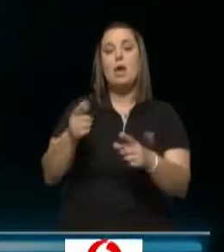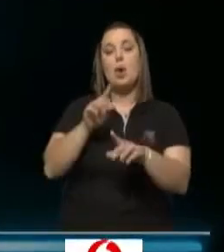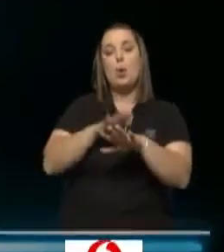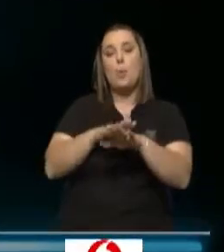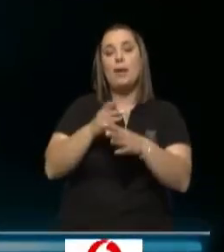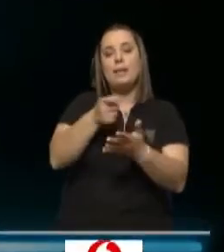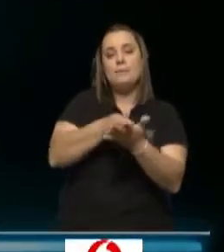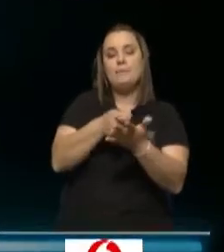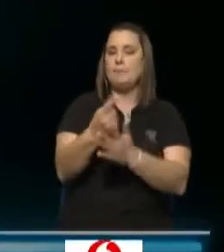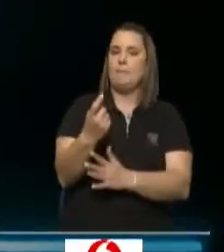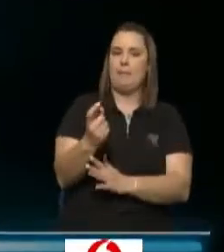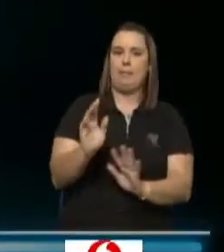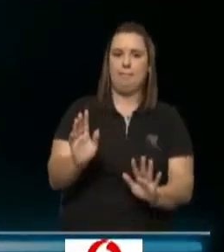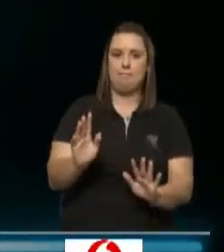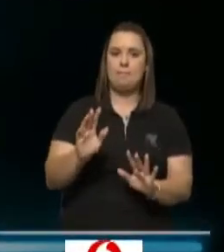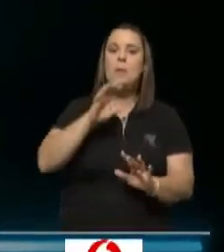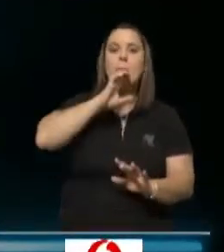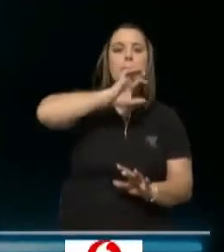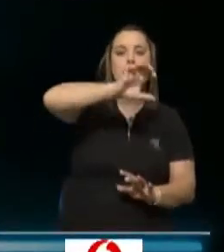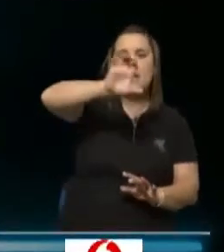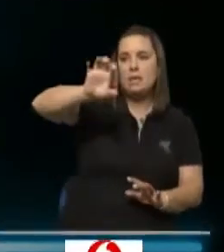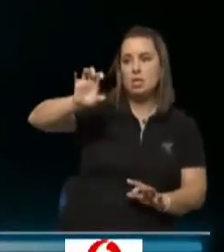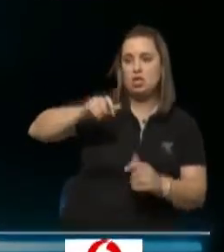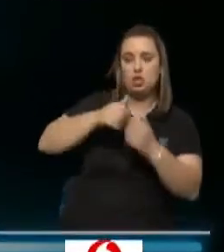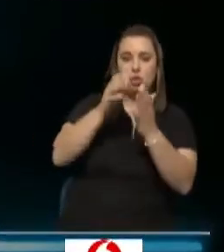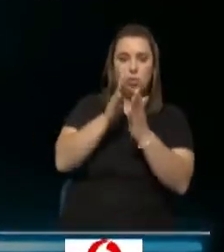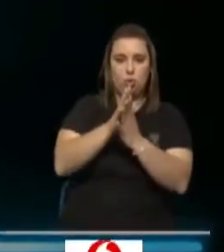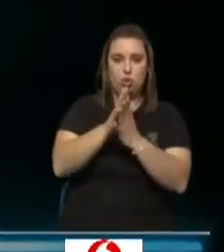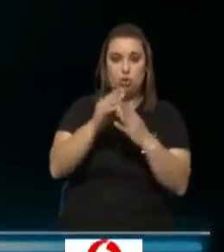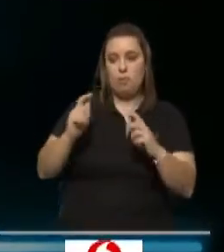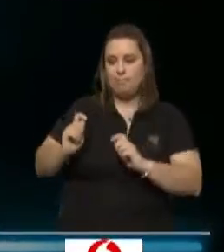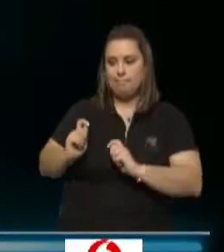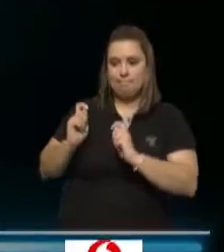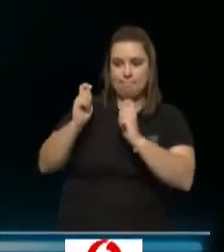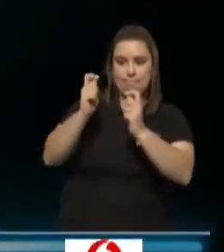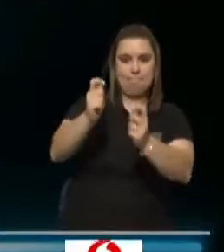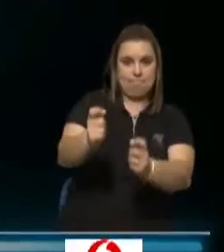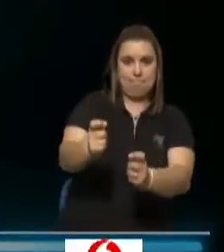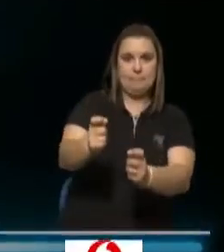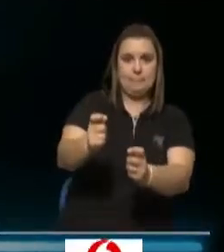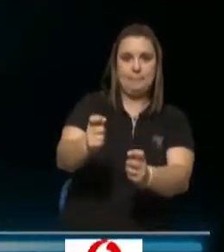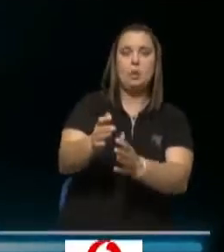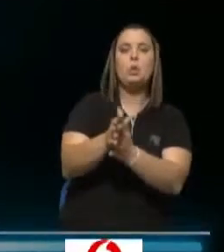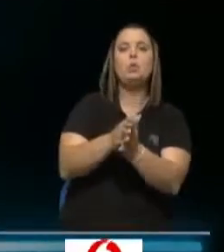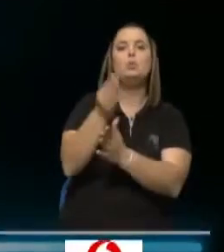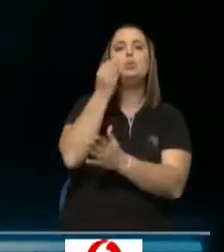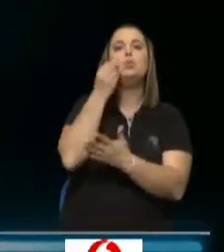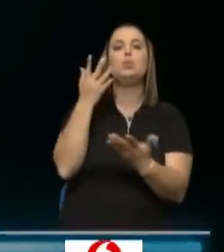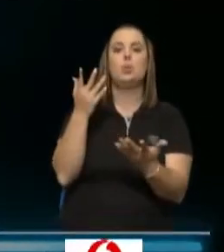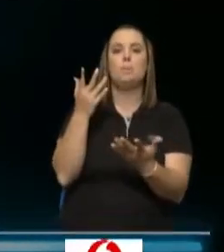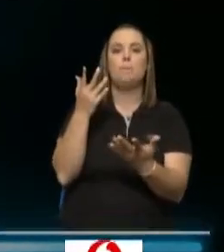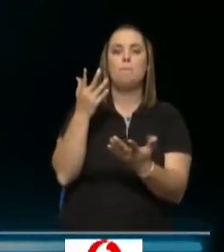of the incentives to investment, because in all countries, the way in which the